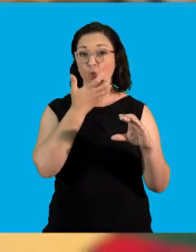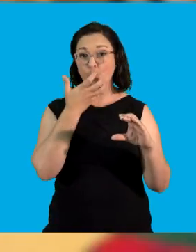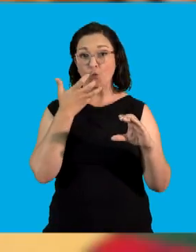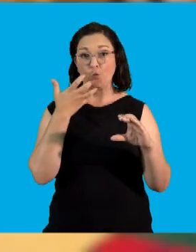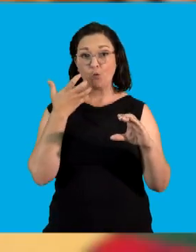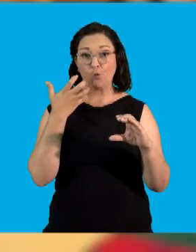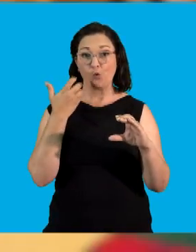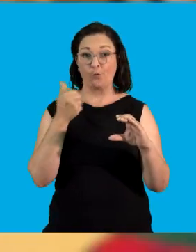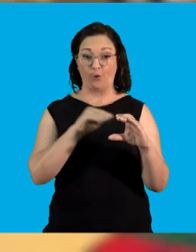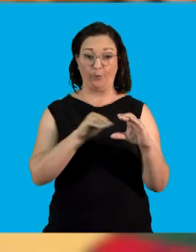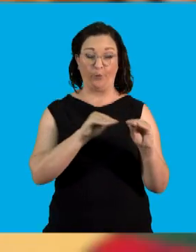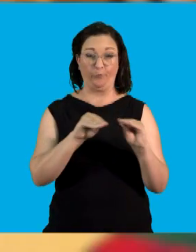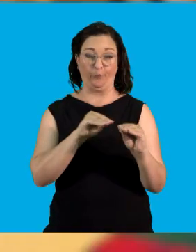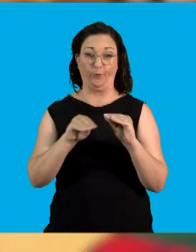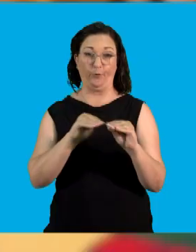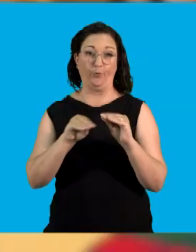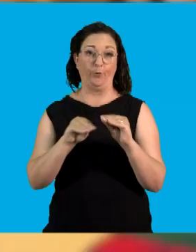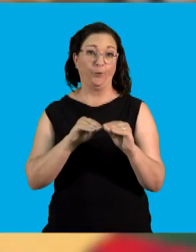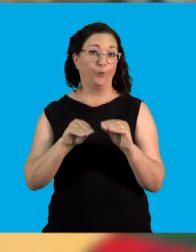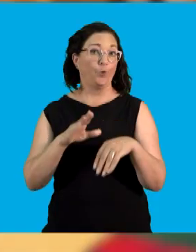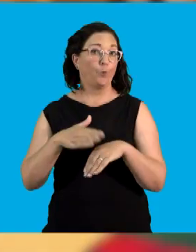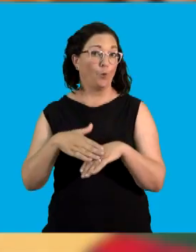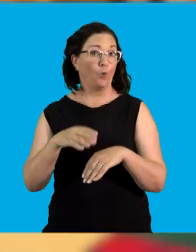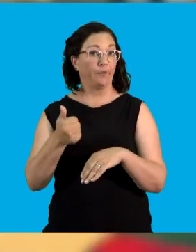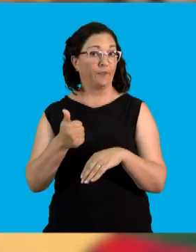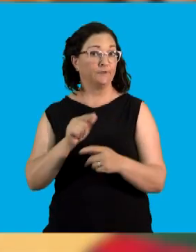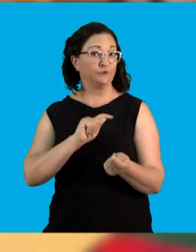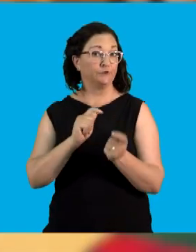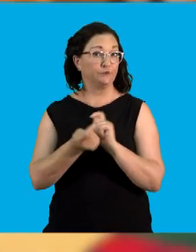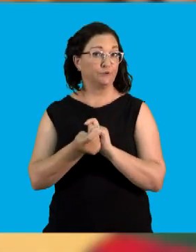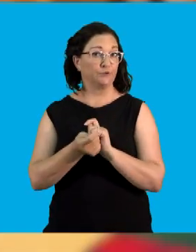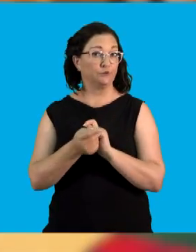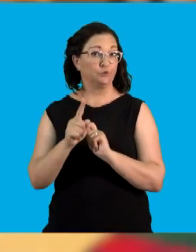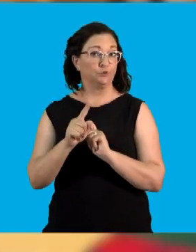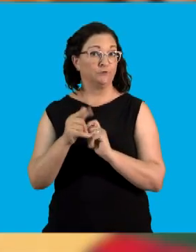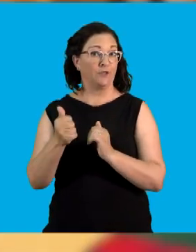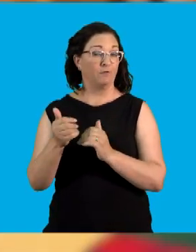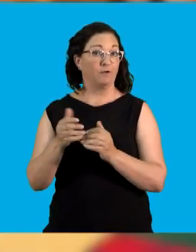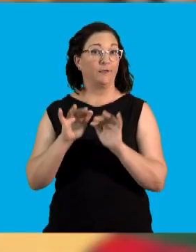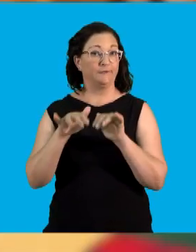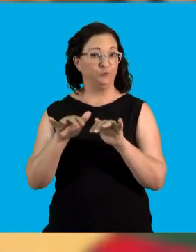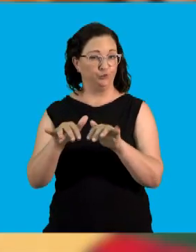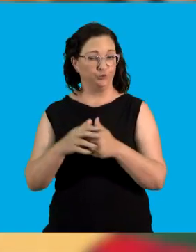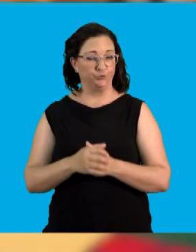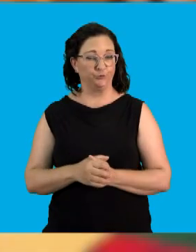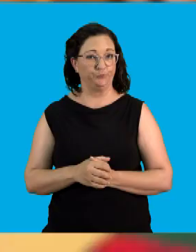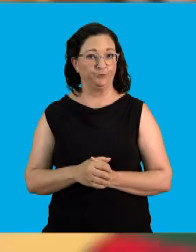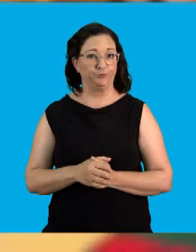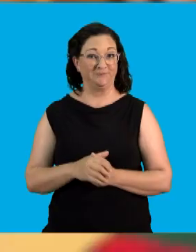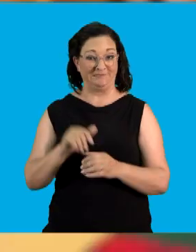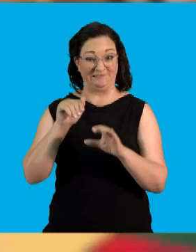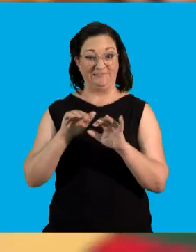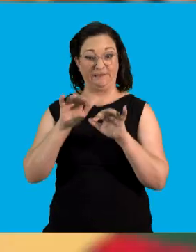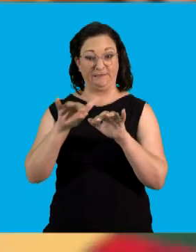that are making up that ice will start to move around even more quicker than normal and now go into a phase change, that being now a